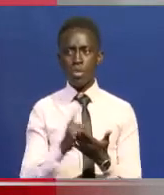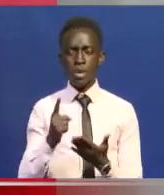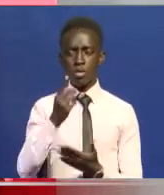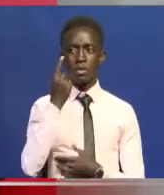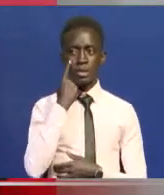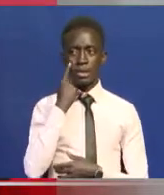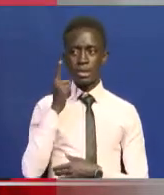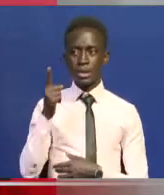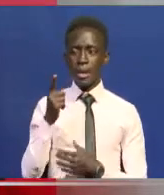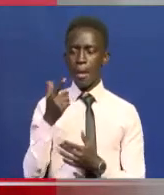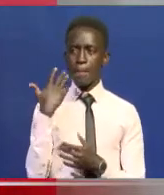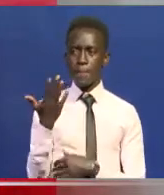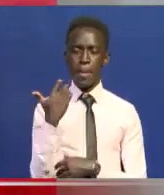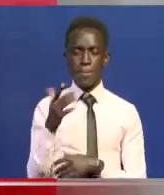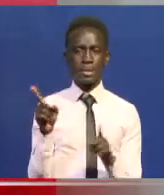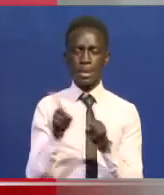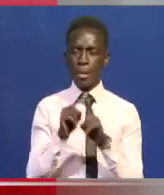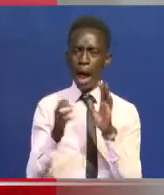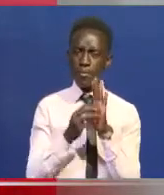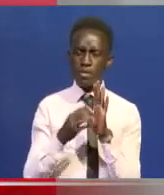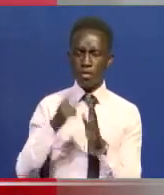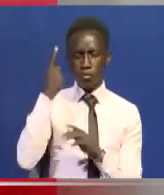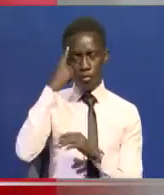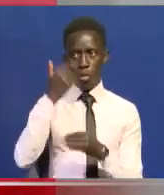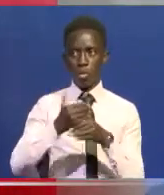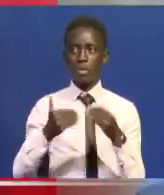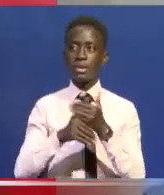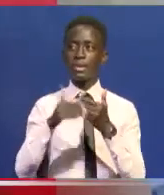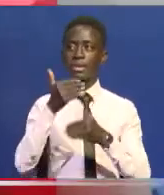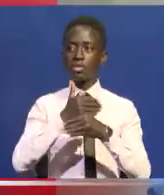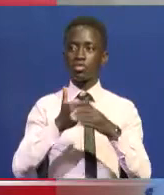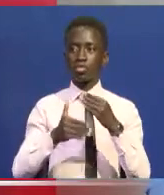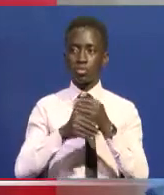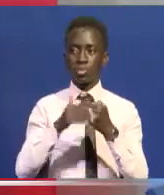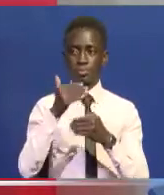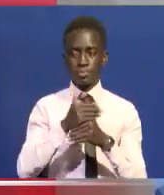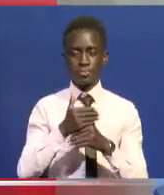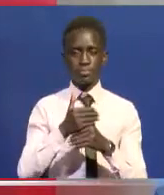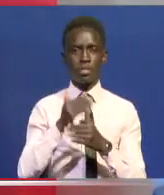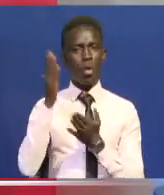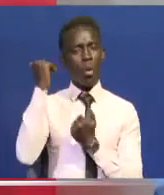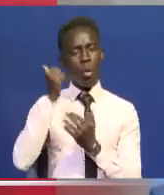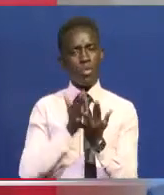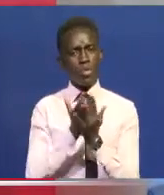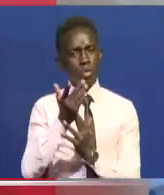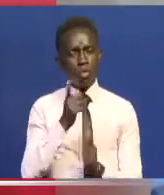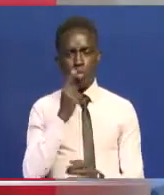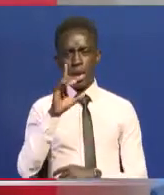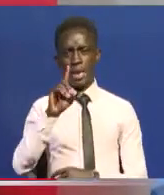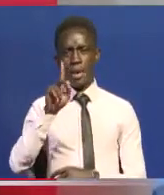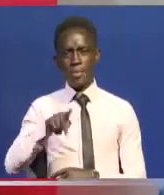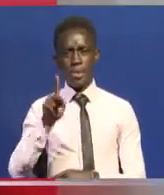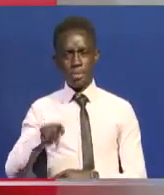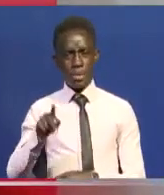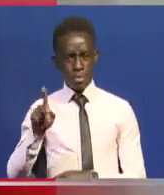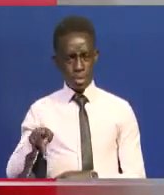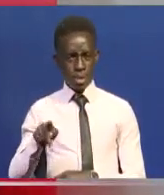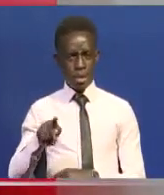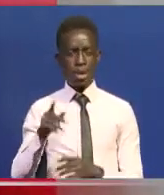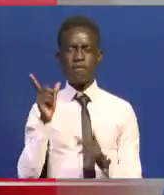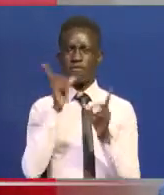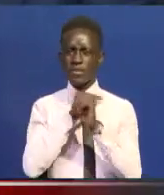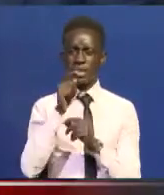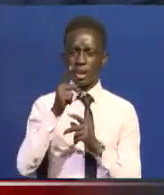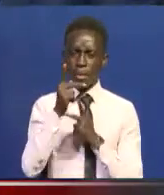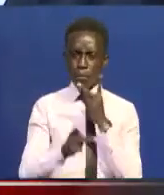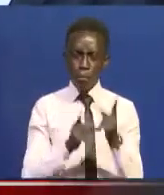newspapers an advertisement for construction of a new terminal, hopefully through PPP, and we should complete the process in less than